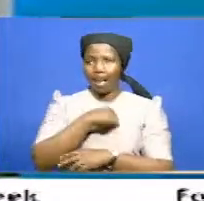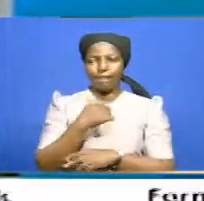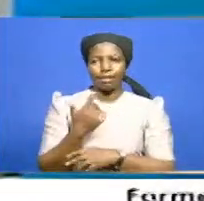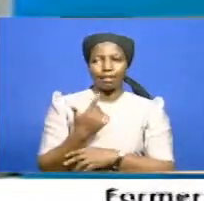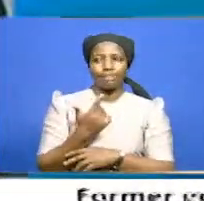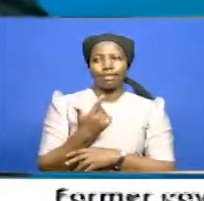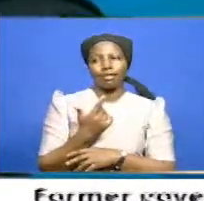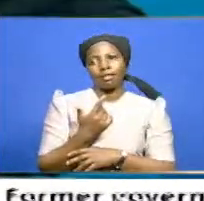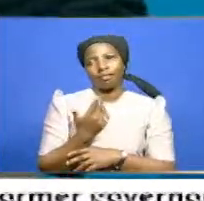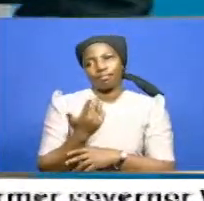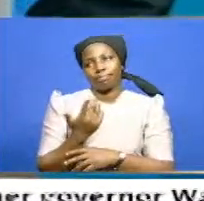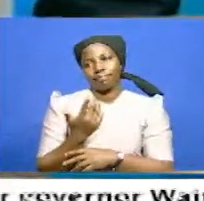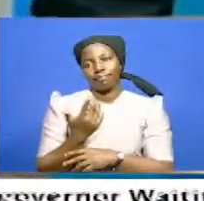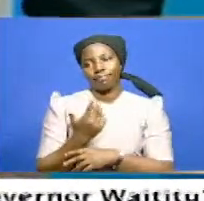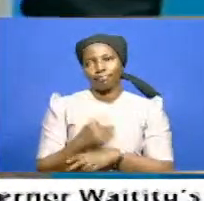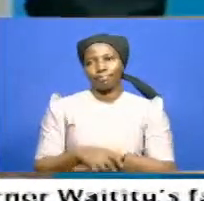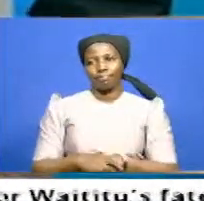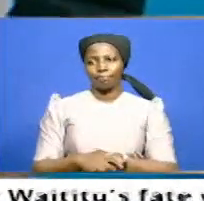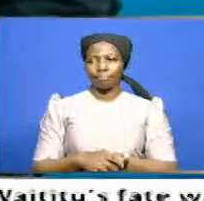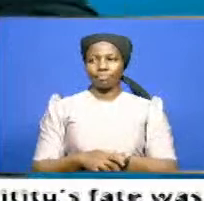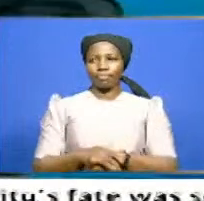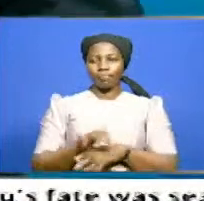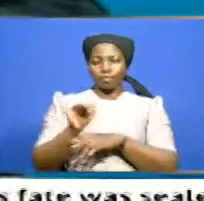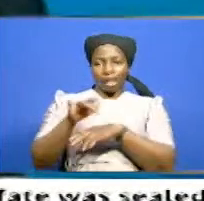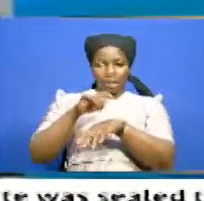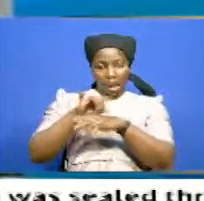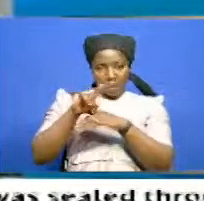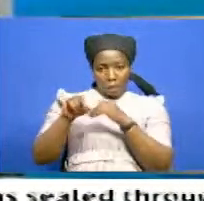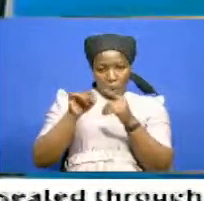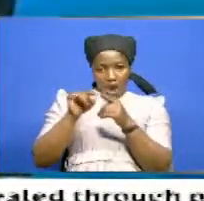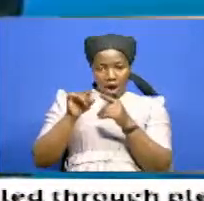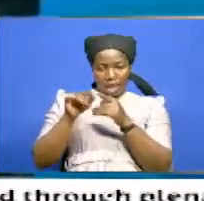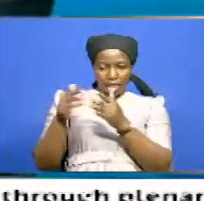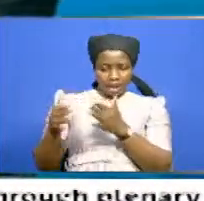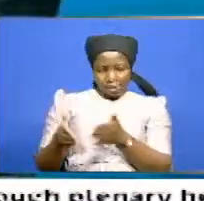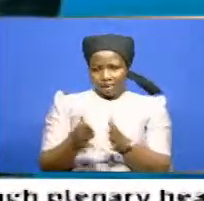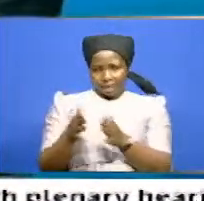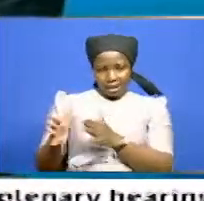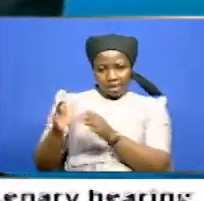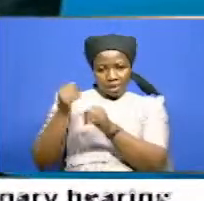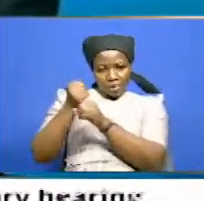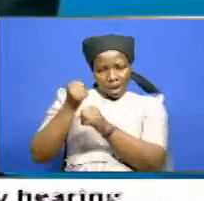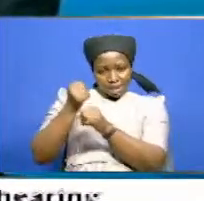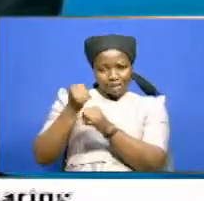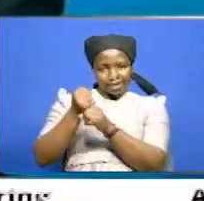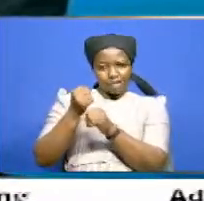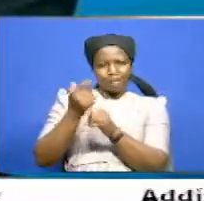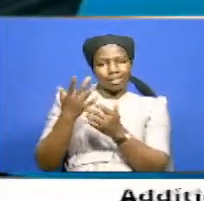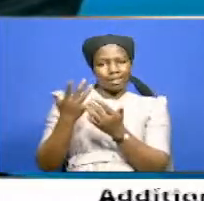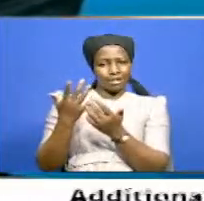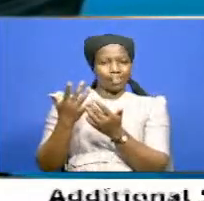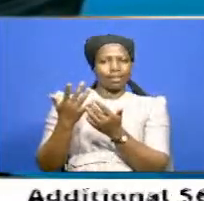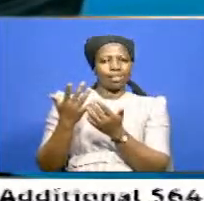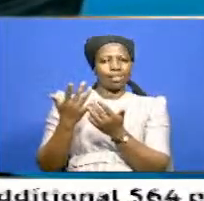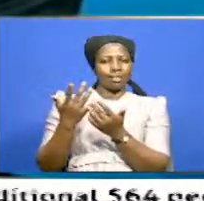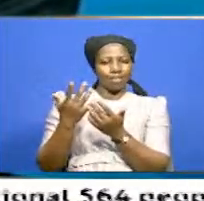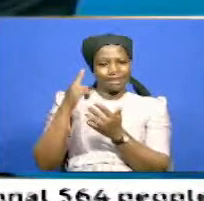That's where now the strategy of working without the box comes in. Because